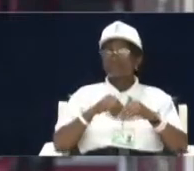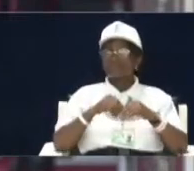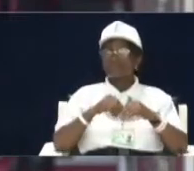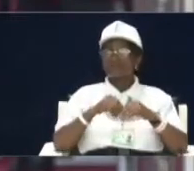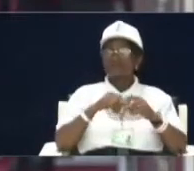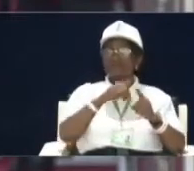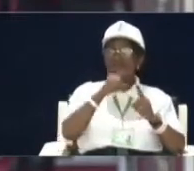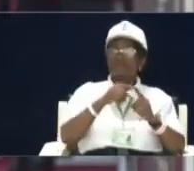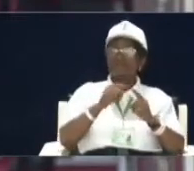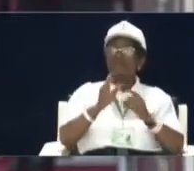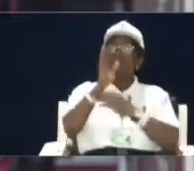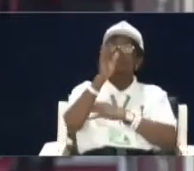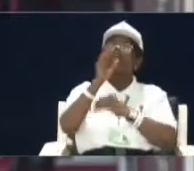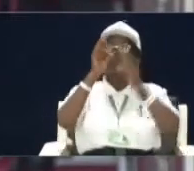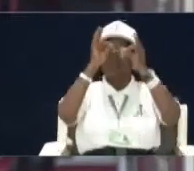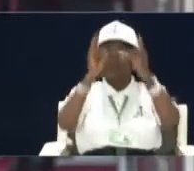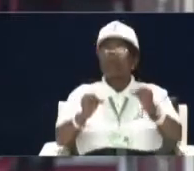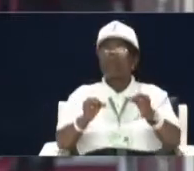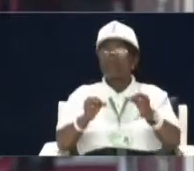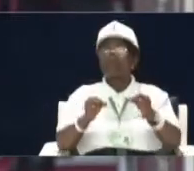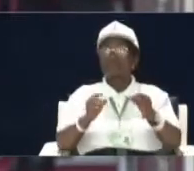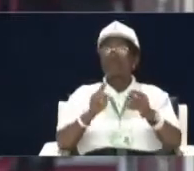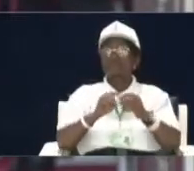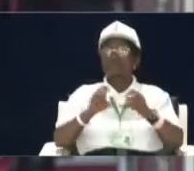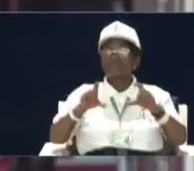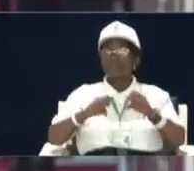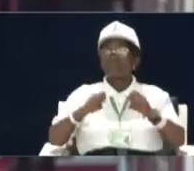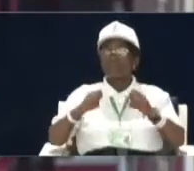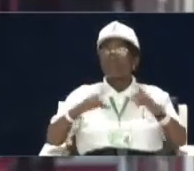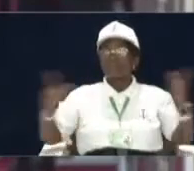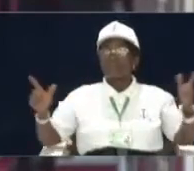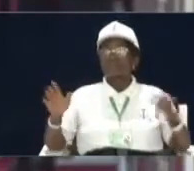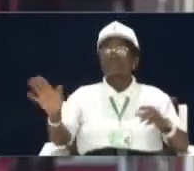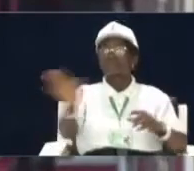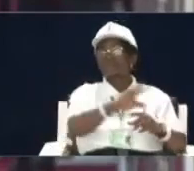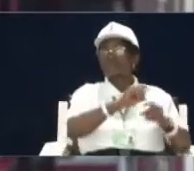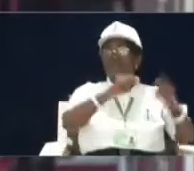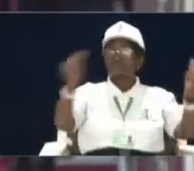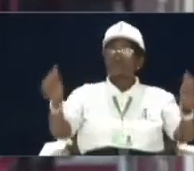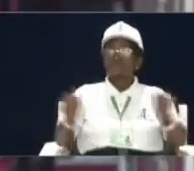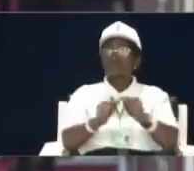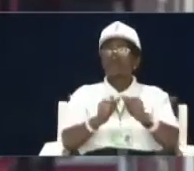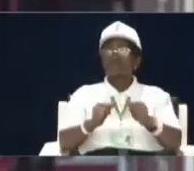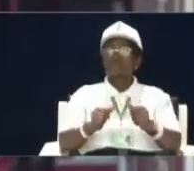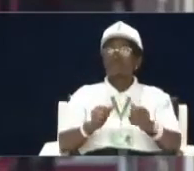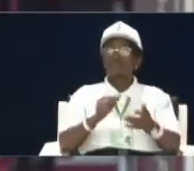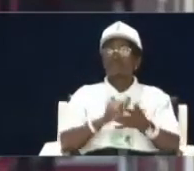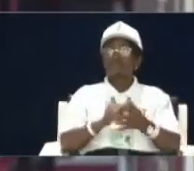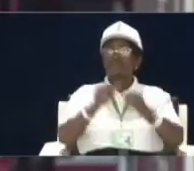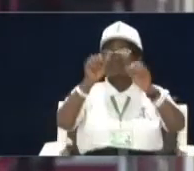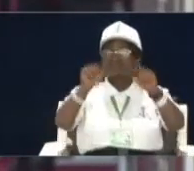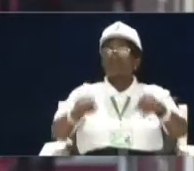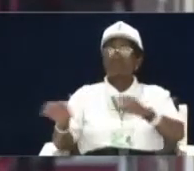When God decides to enlarge your coast, He can do it without your effort.